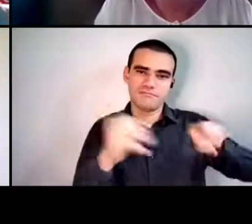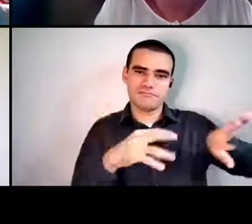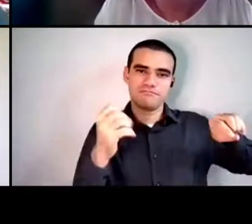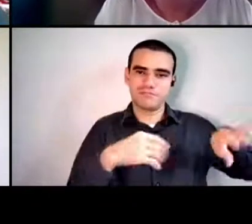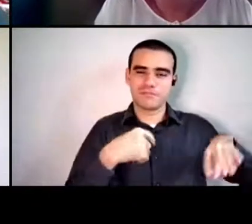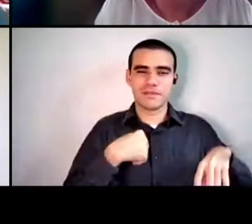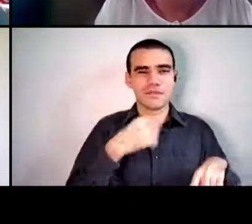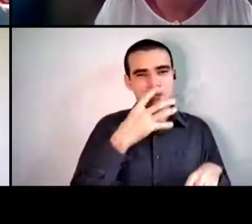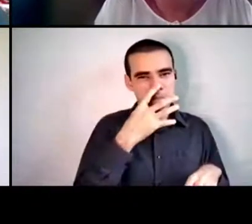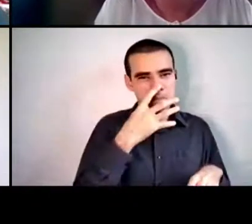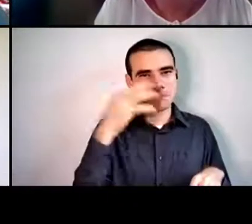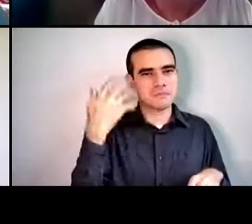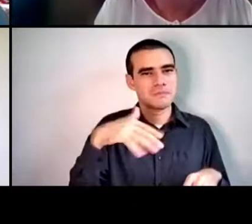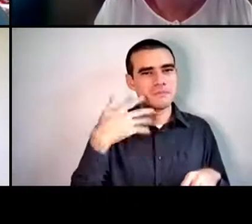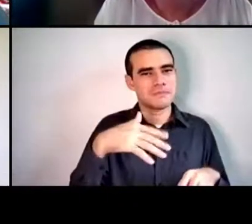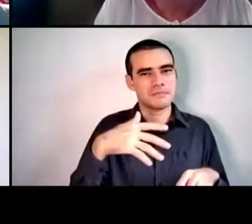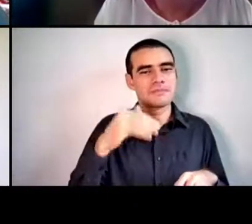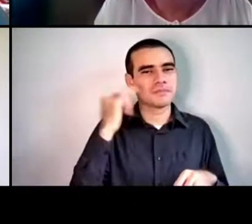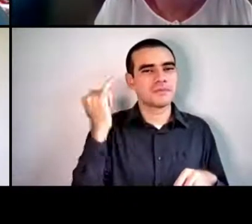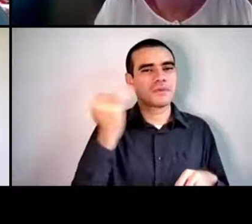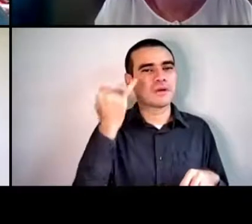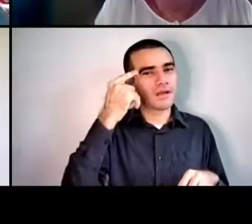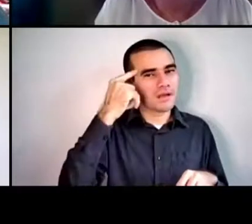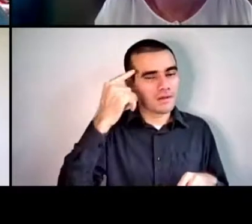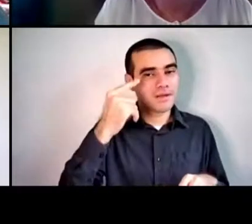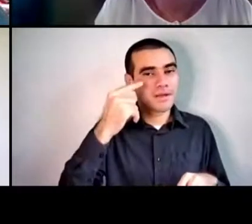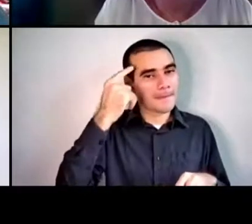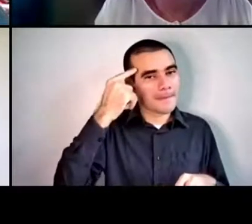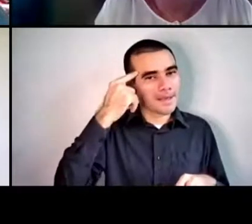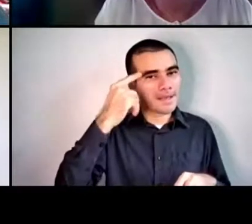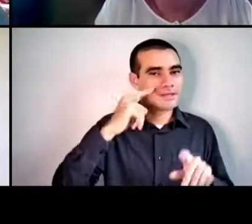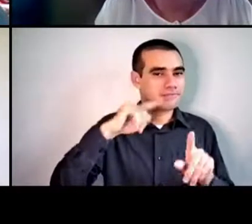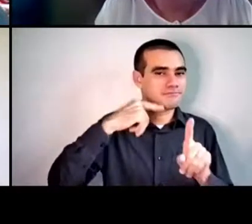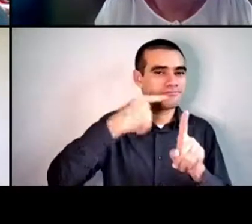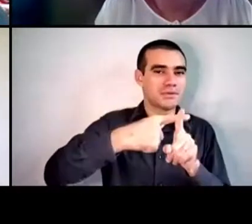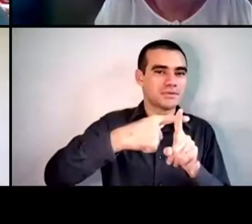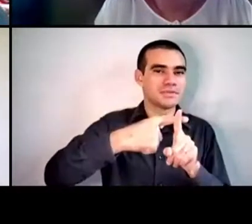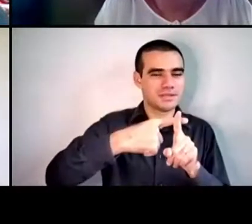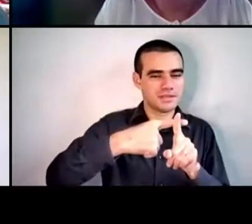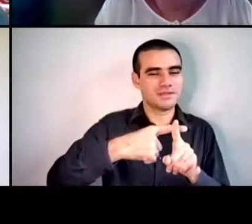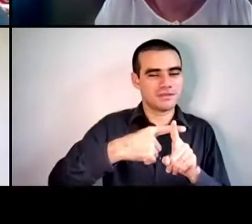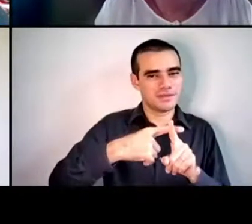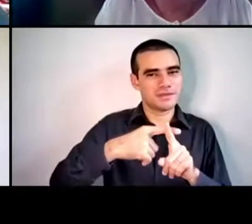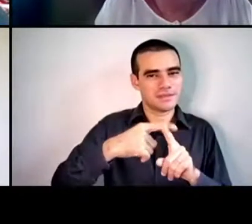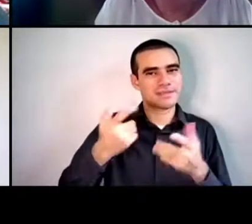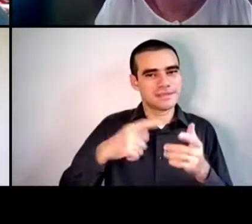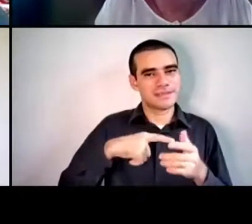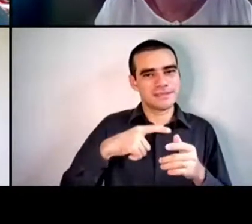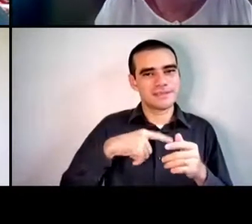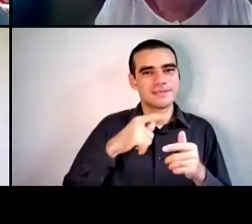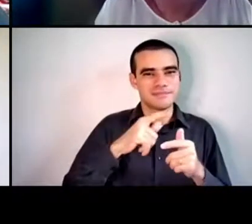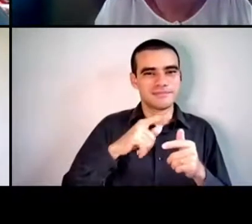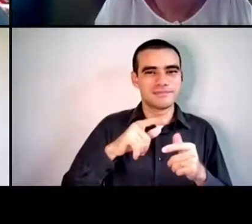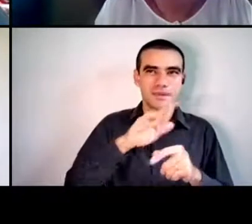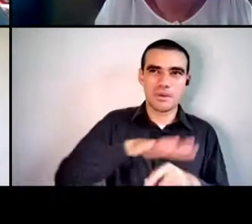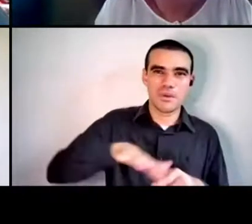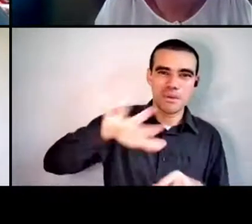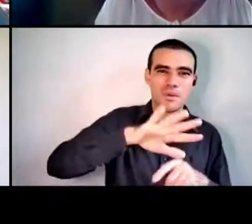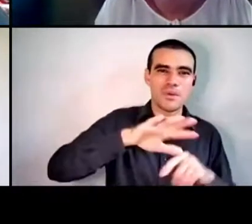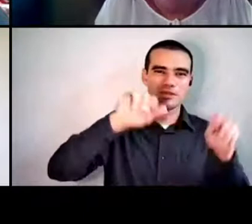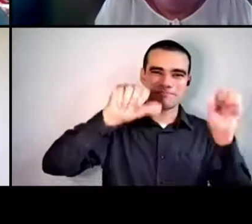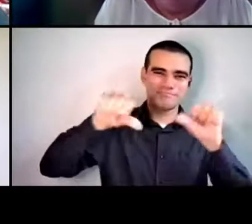So I always tell this story because I try to find optimism even in the middle of